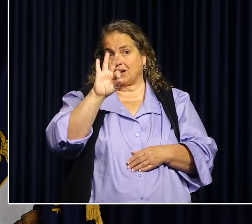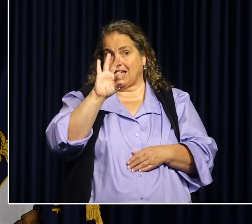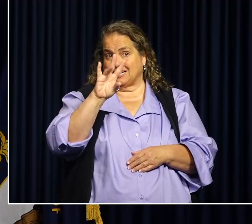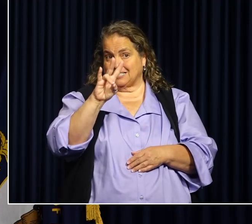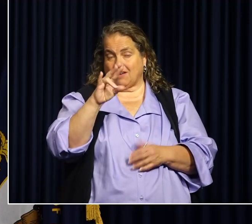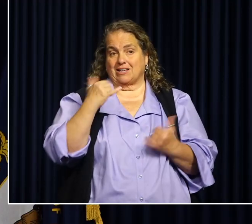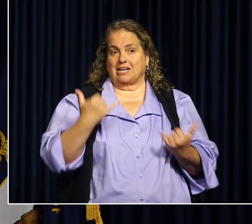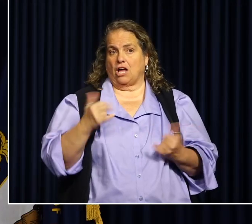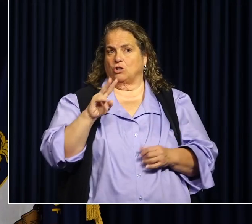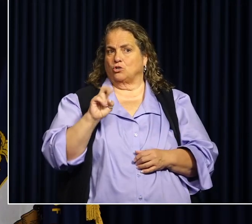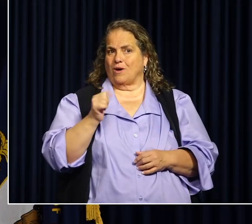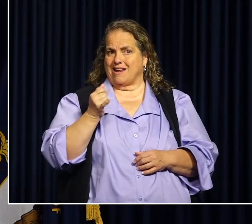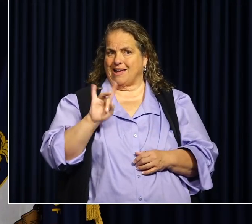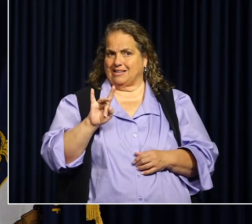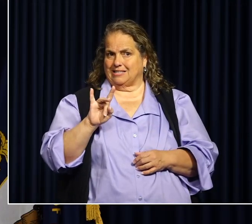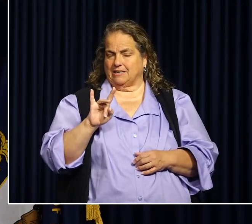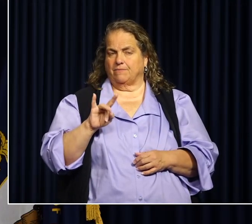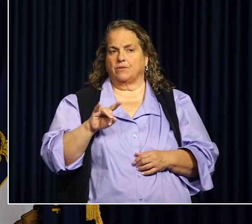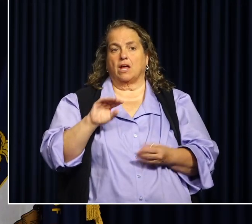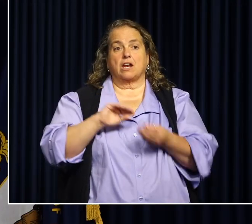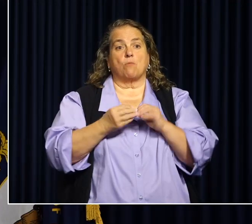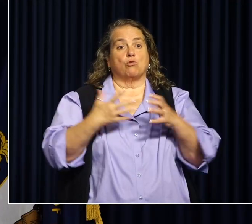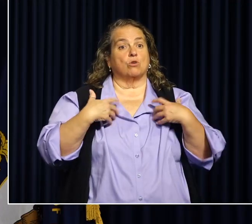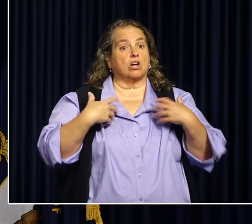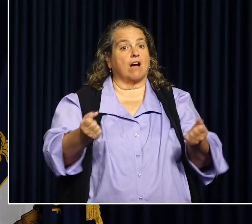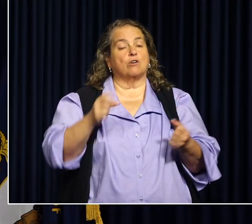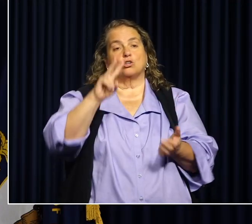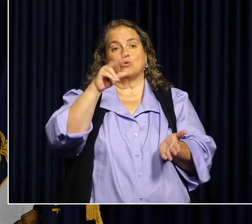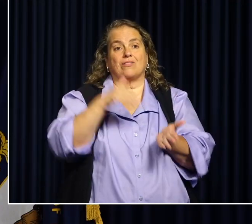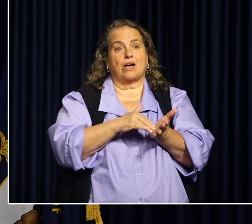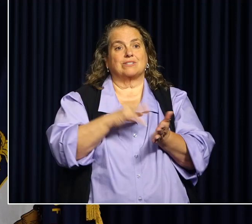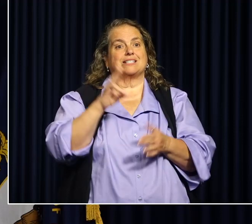currently 218. Number recovered,